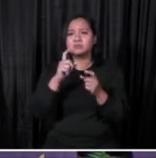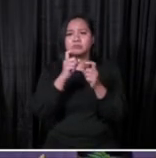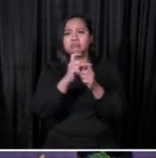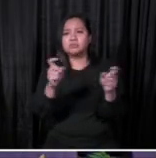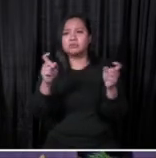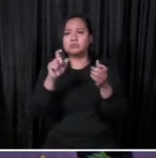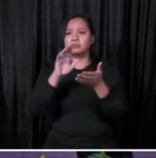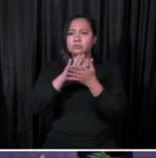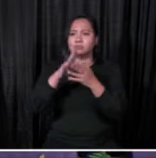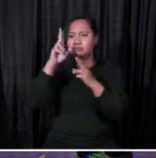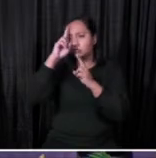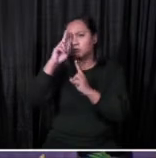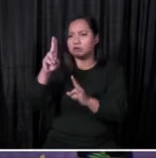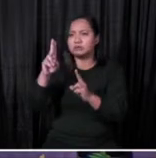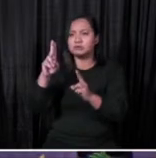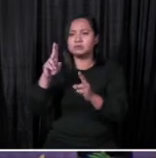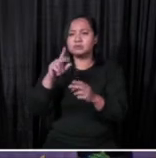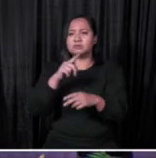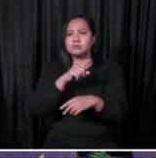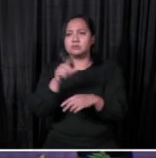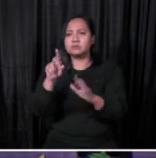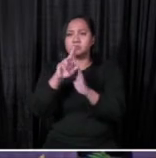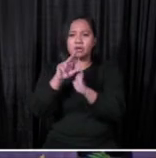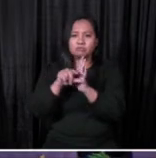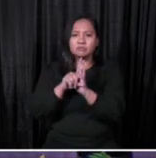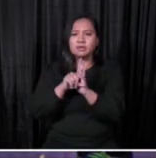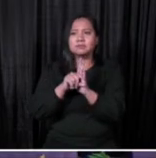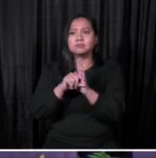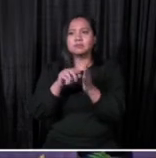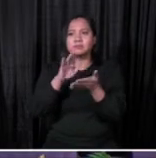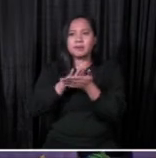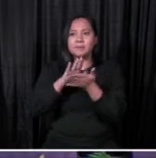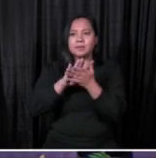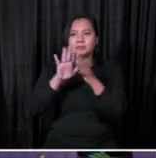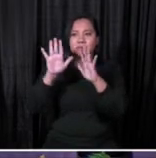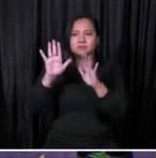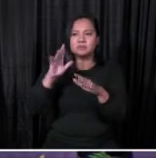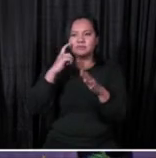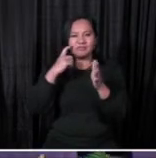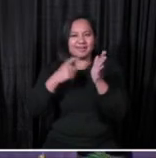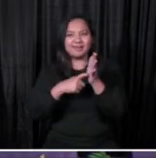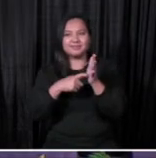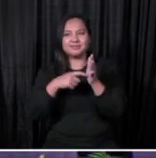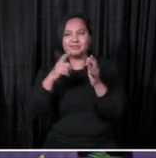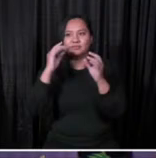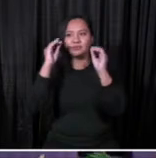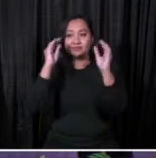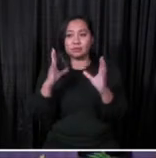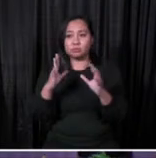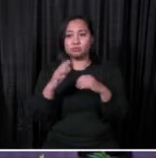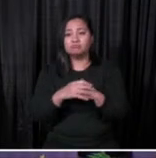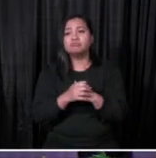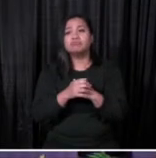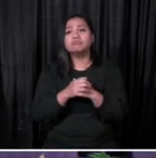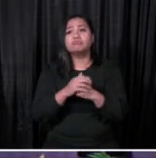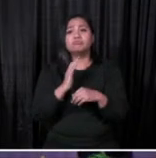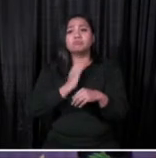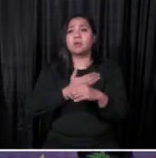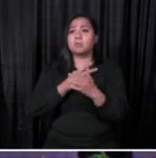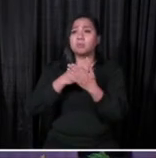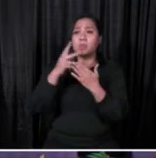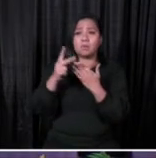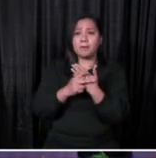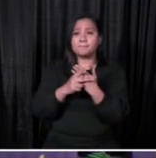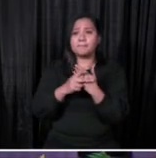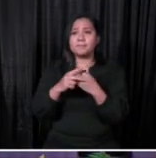whose academic excellence has consistently been recognized by the faculty. We have designated in our program those candidates who